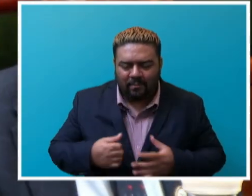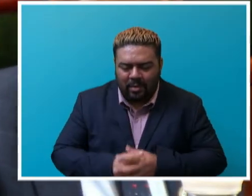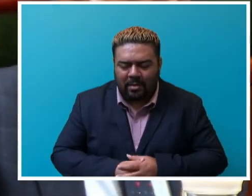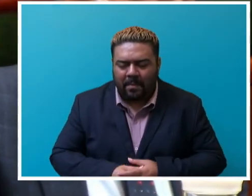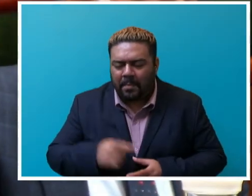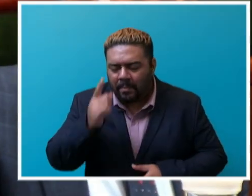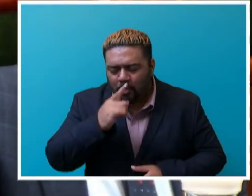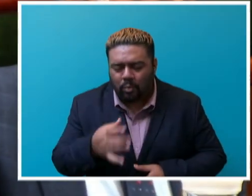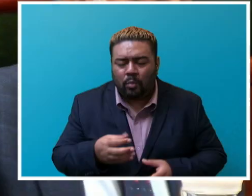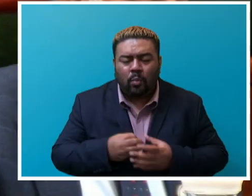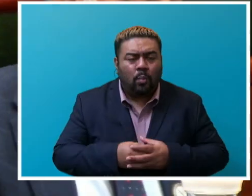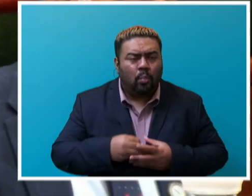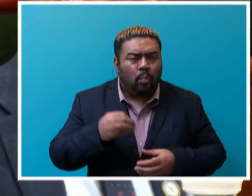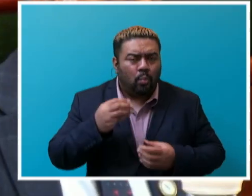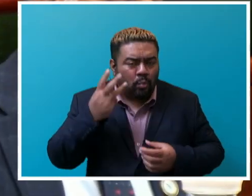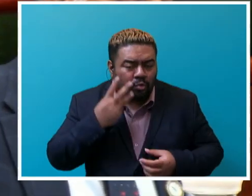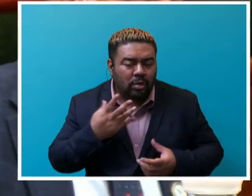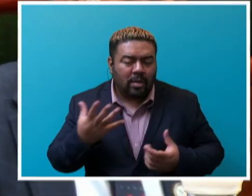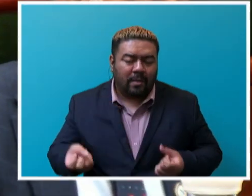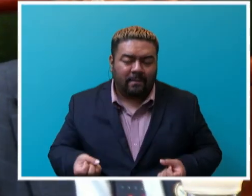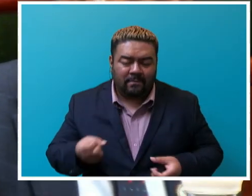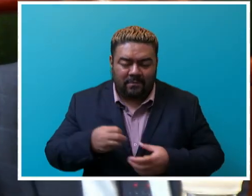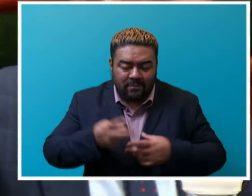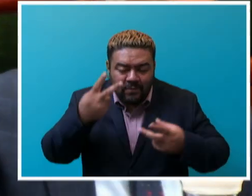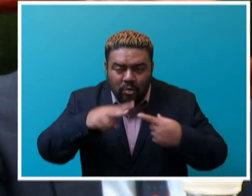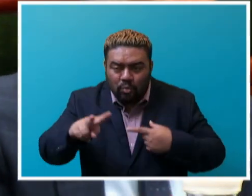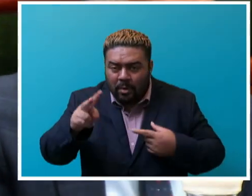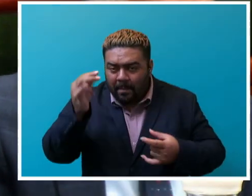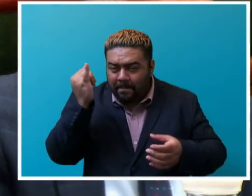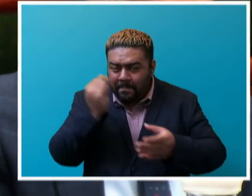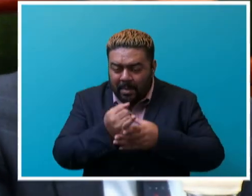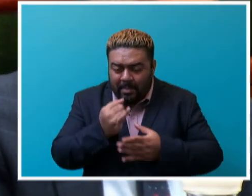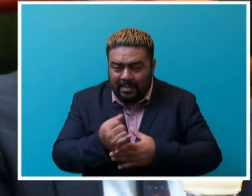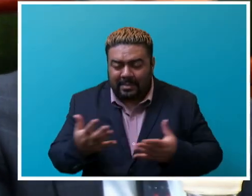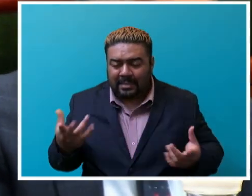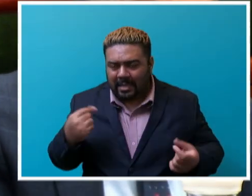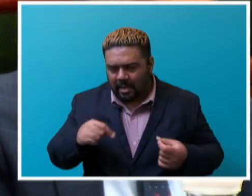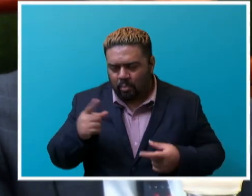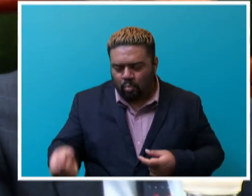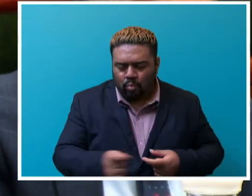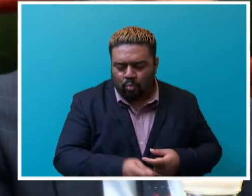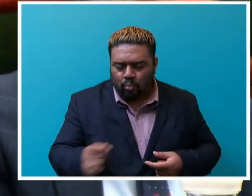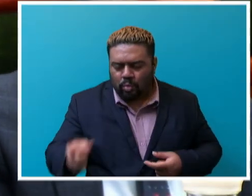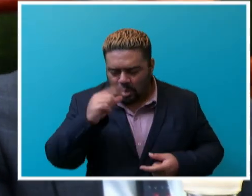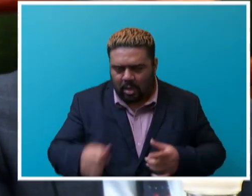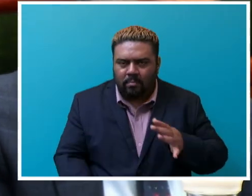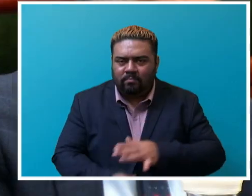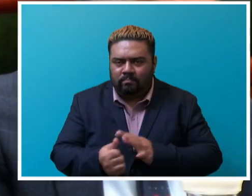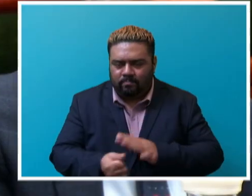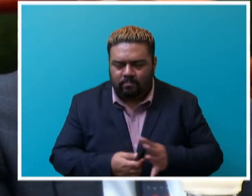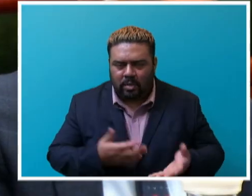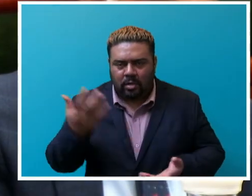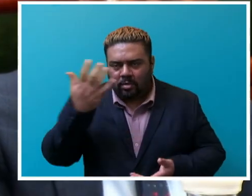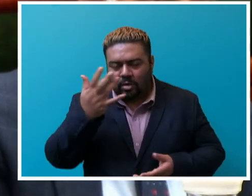devices, including wheelchairs and those with visual impairments, can move on without danger. The Ministry would like